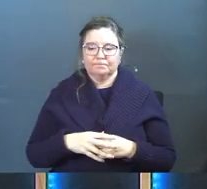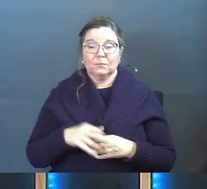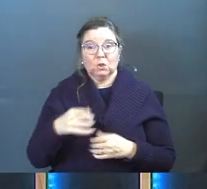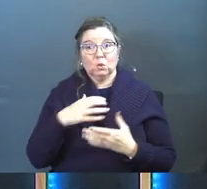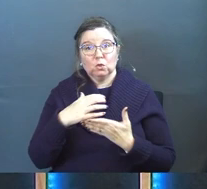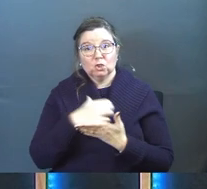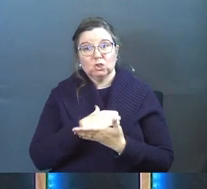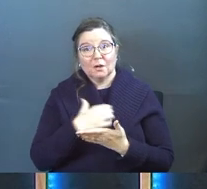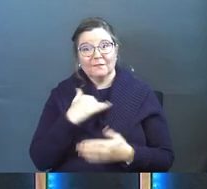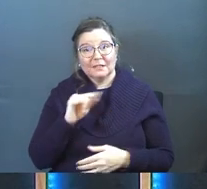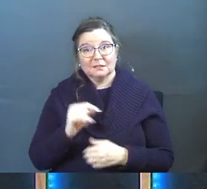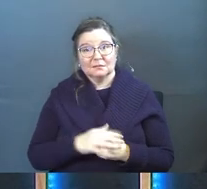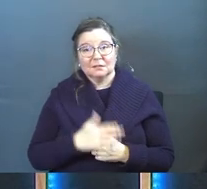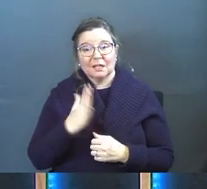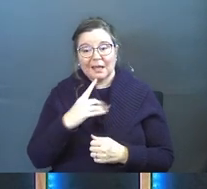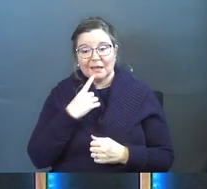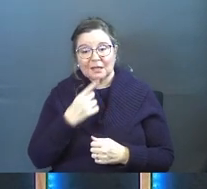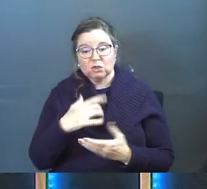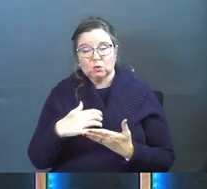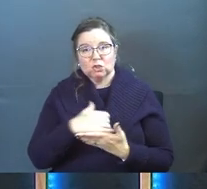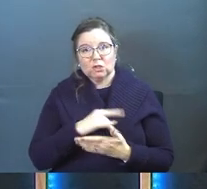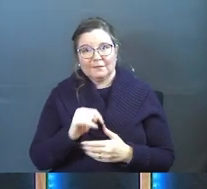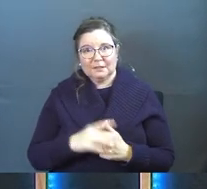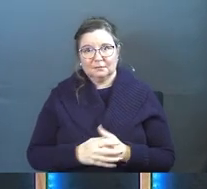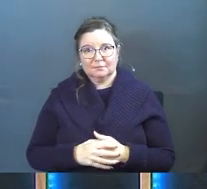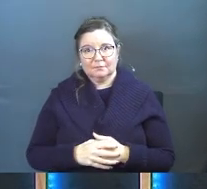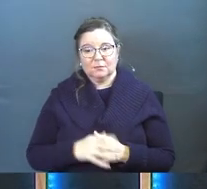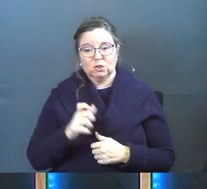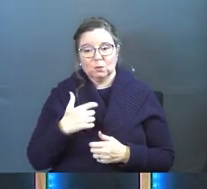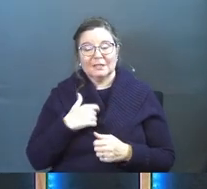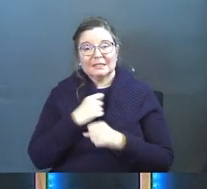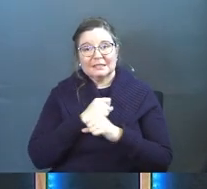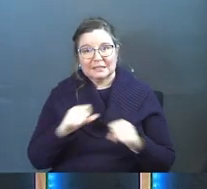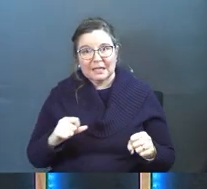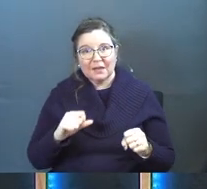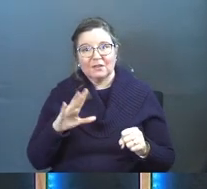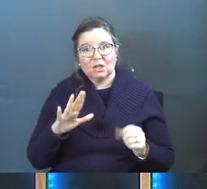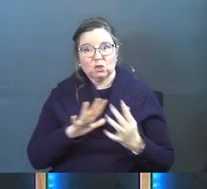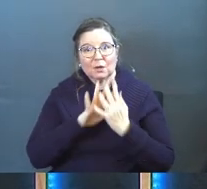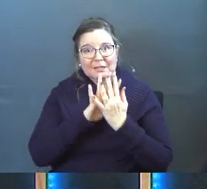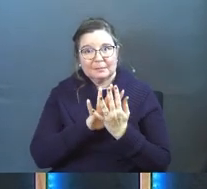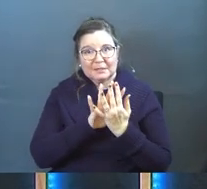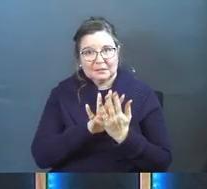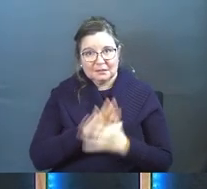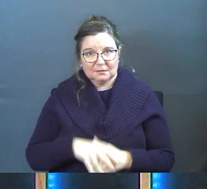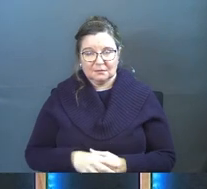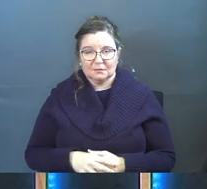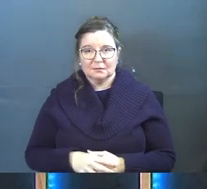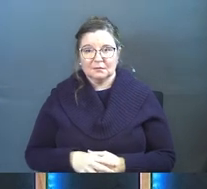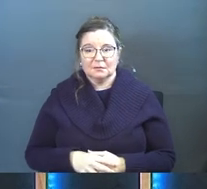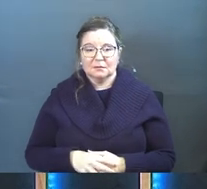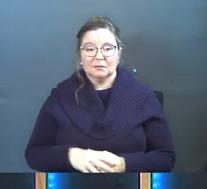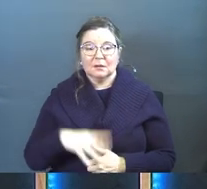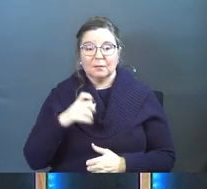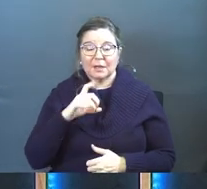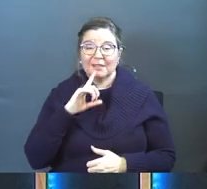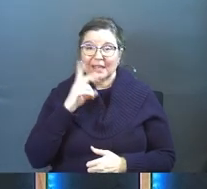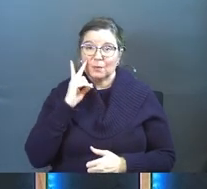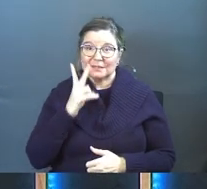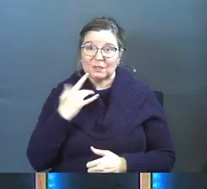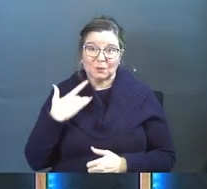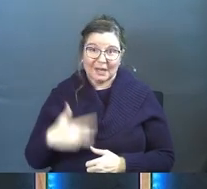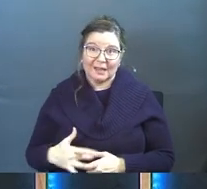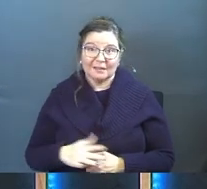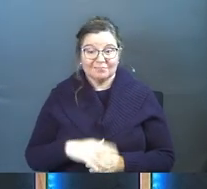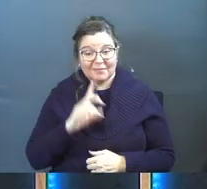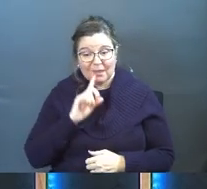Amen. You deserve it. God says you deserve it. You need safety in your intimacy because they're going to see you